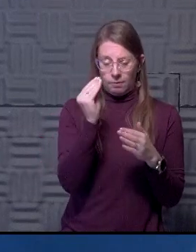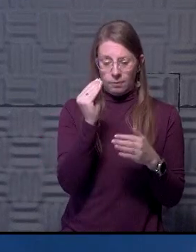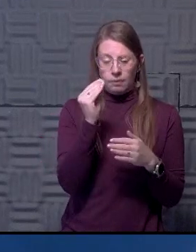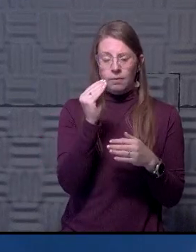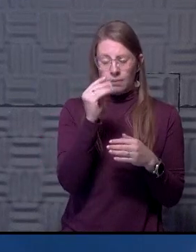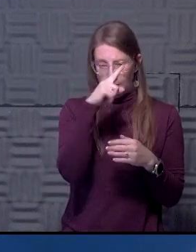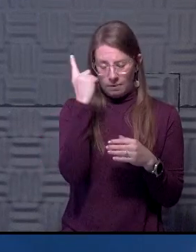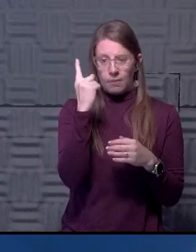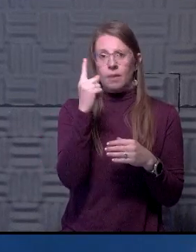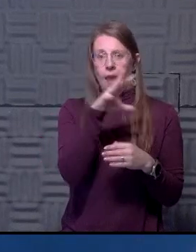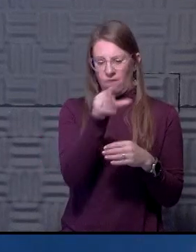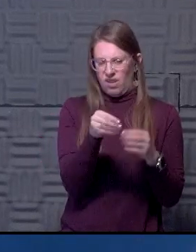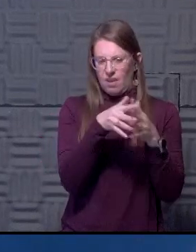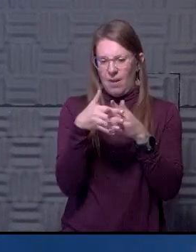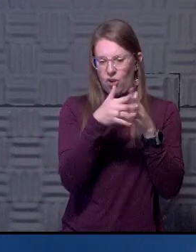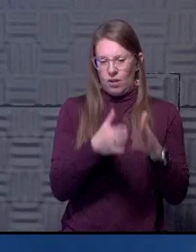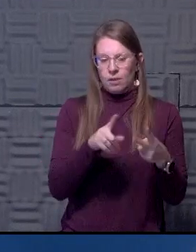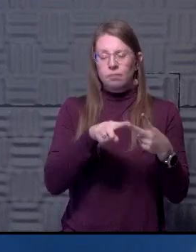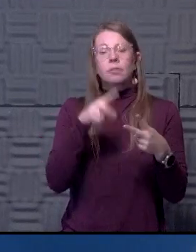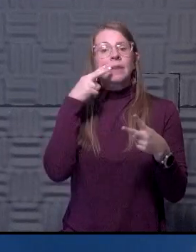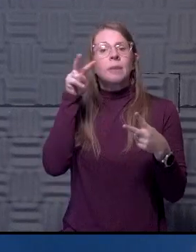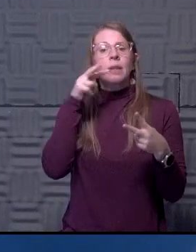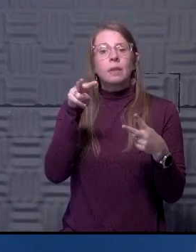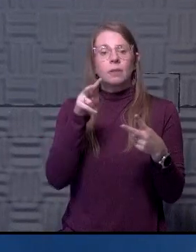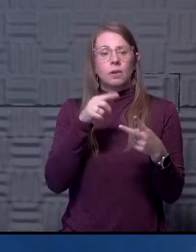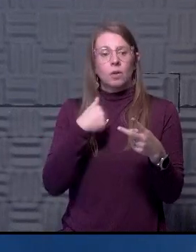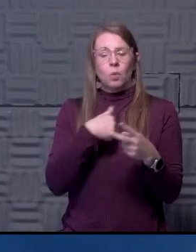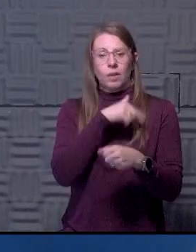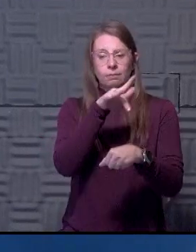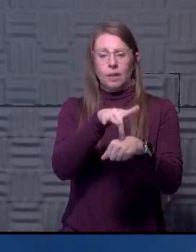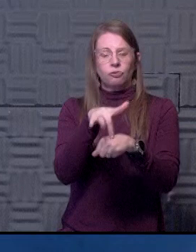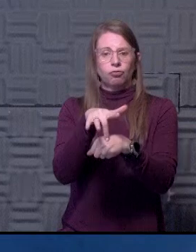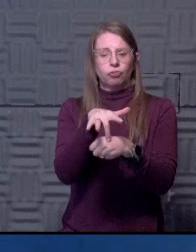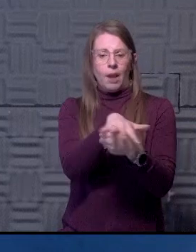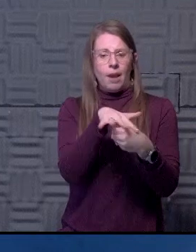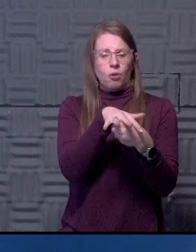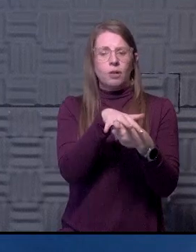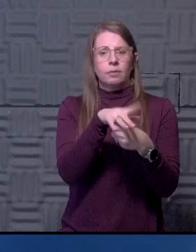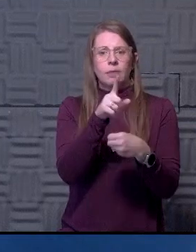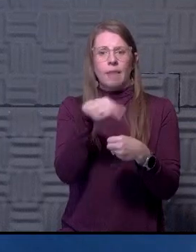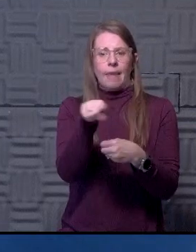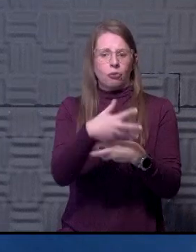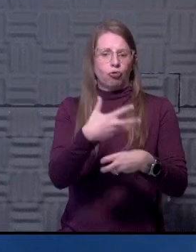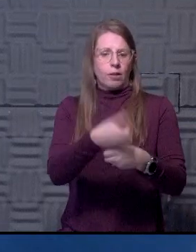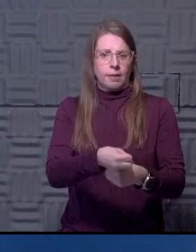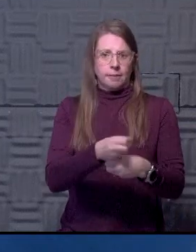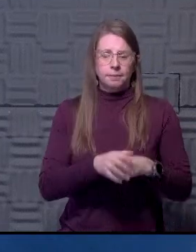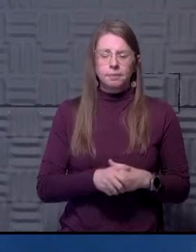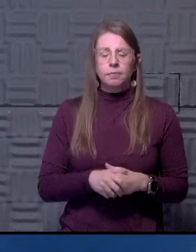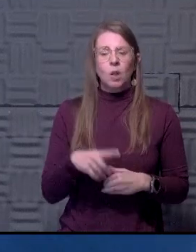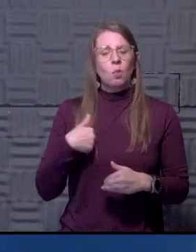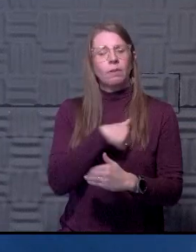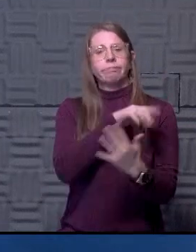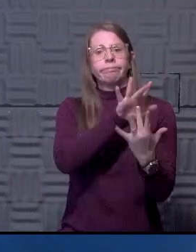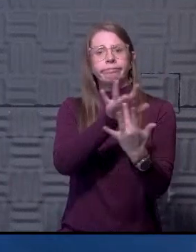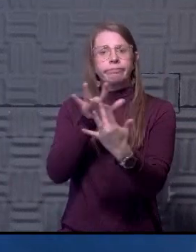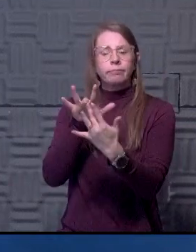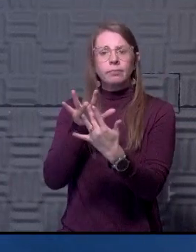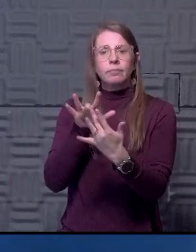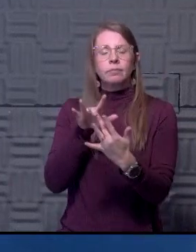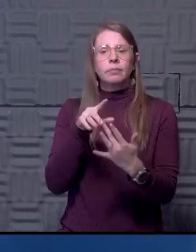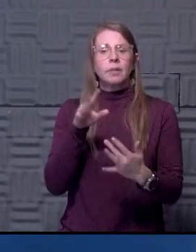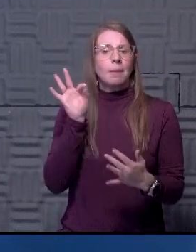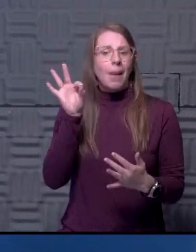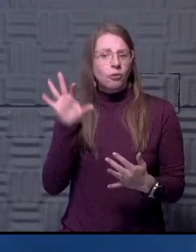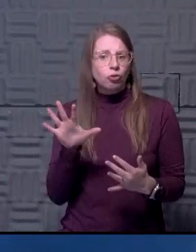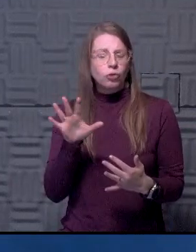go to those communities, to areas that they trust. And so we have been reaching out to the pastors